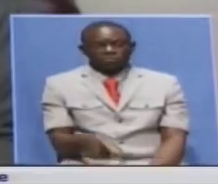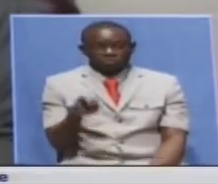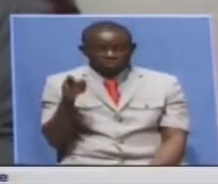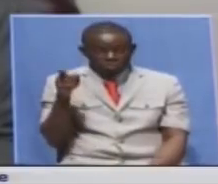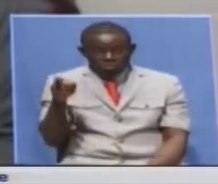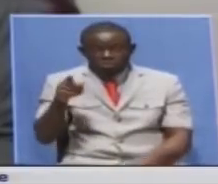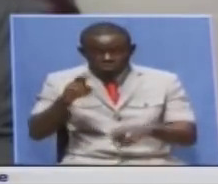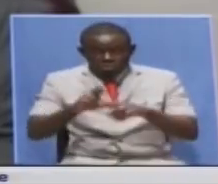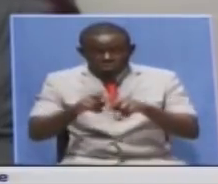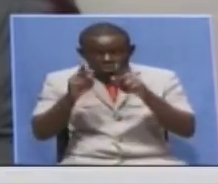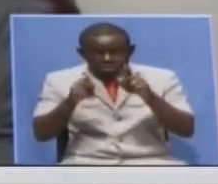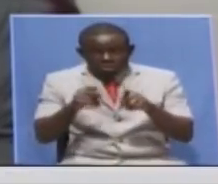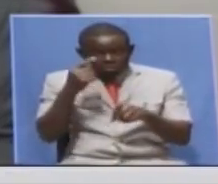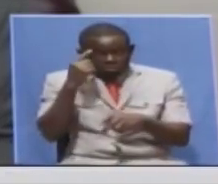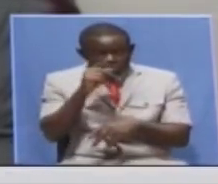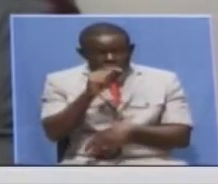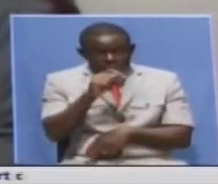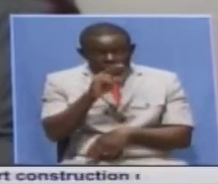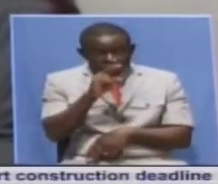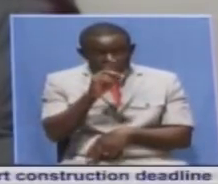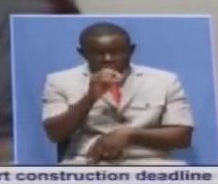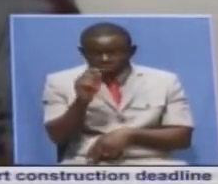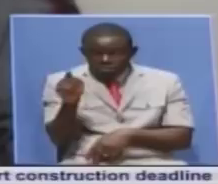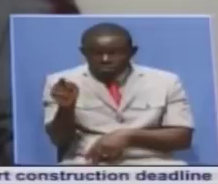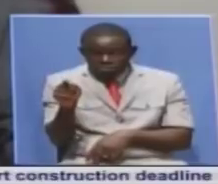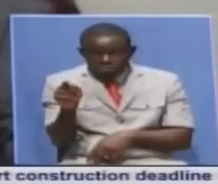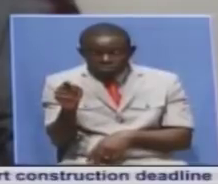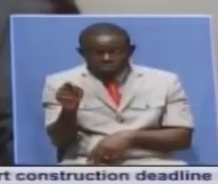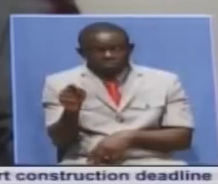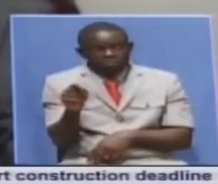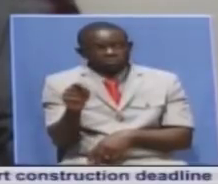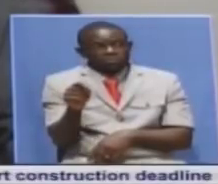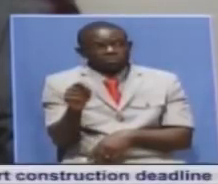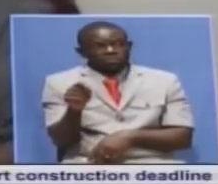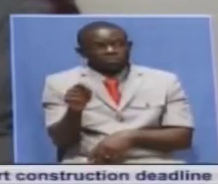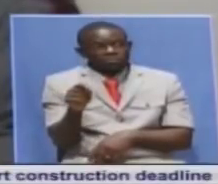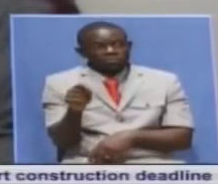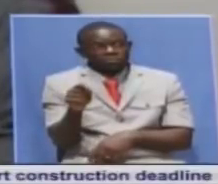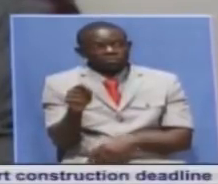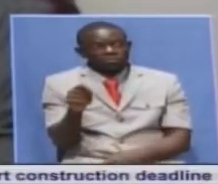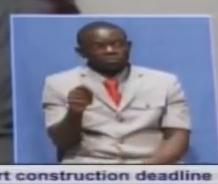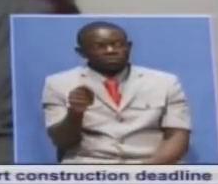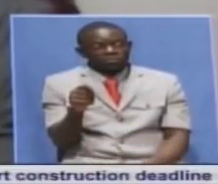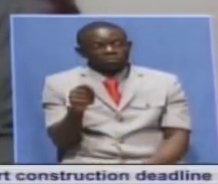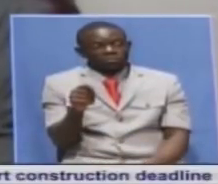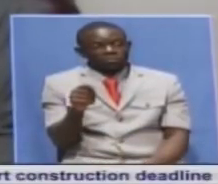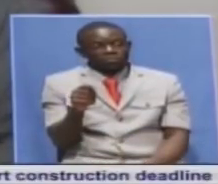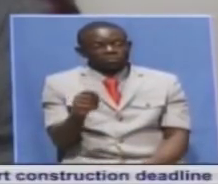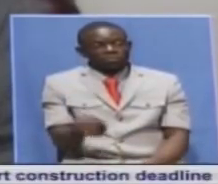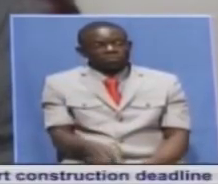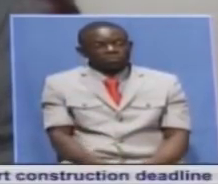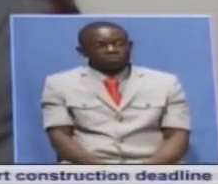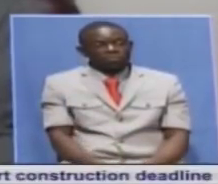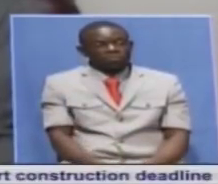I am my Tudo Investment Corporation. I'm a money manager in the United States. I